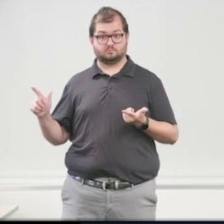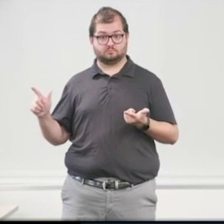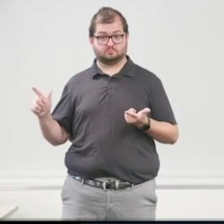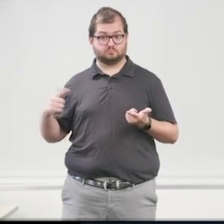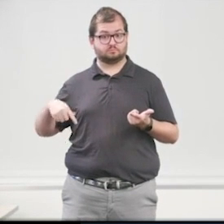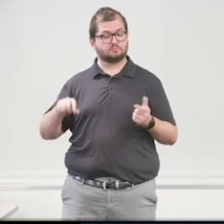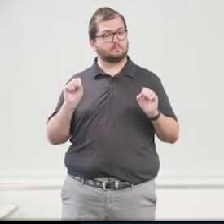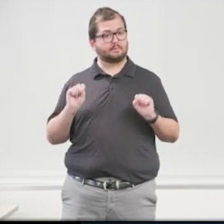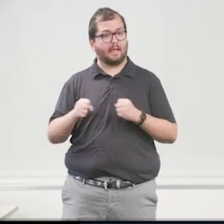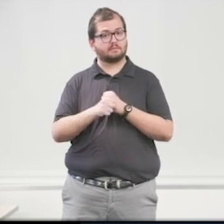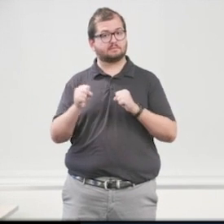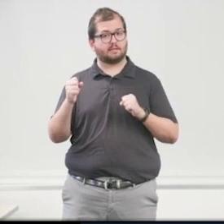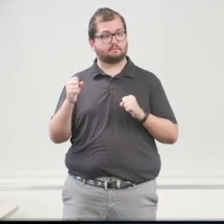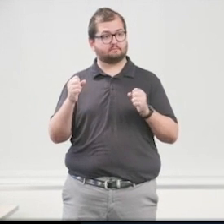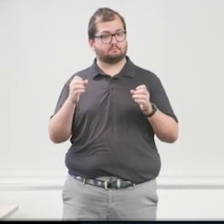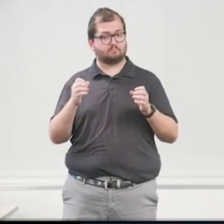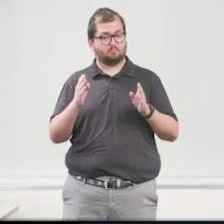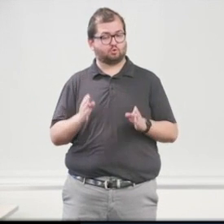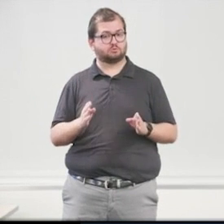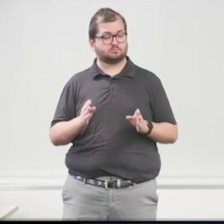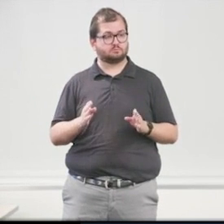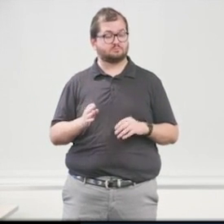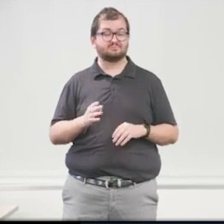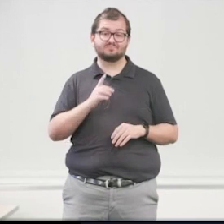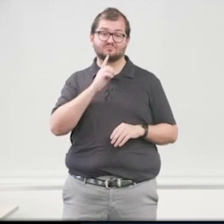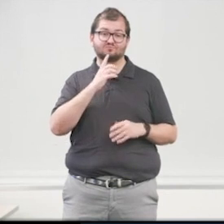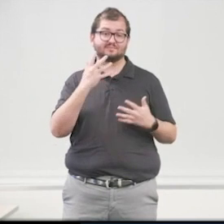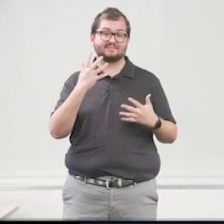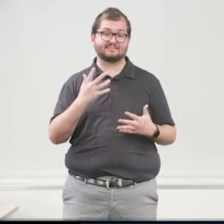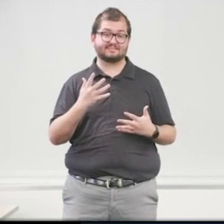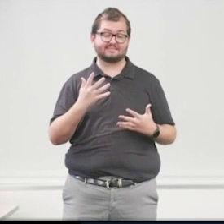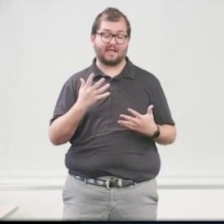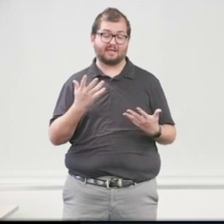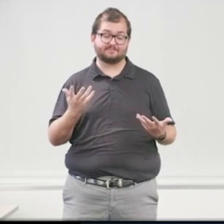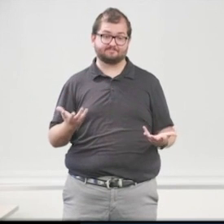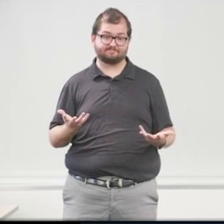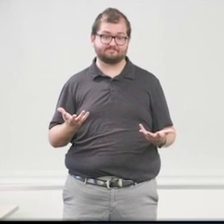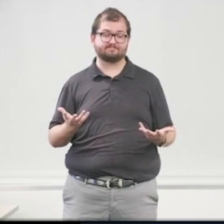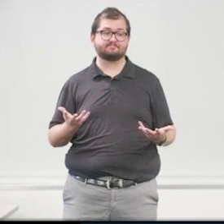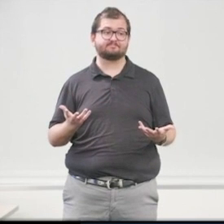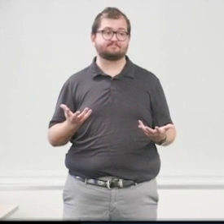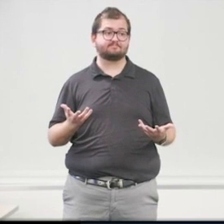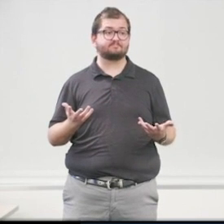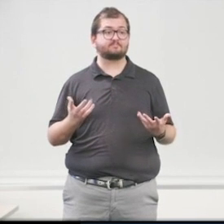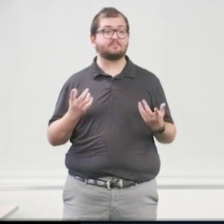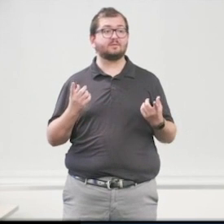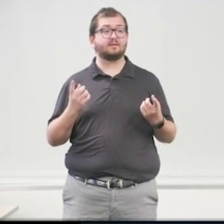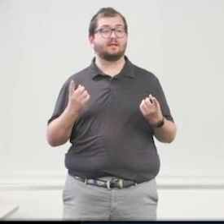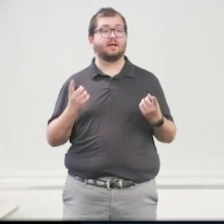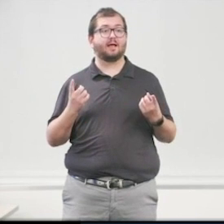save somebody's life? Because the sad reality of it is this. In the grand scheme of the